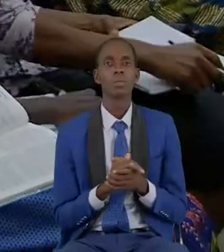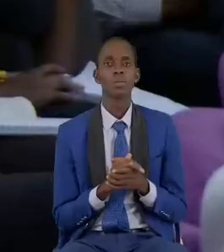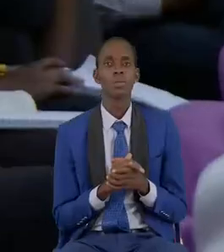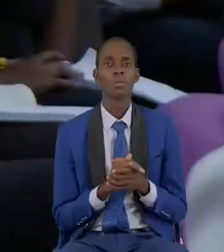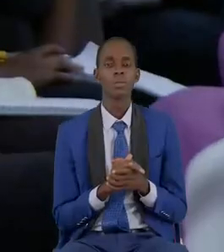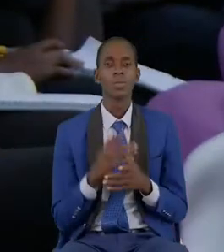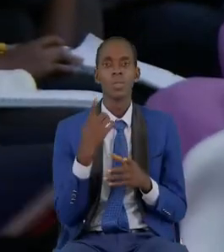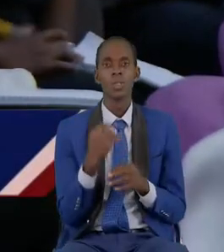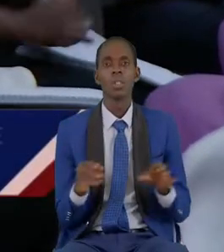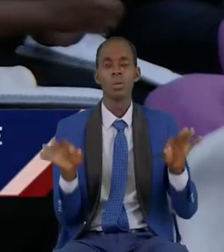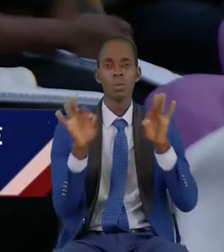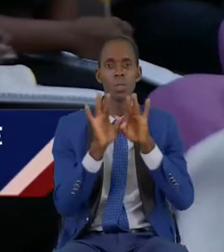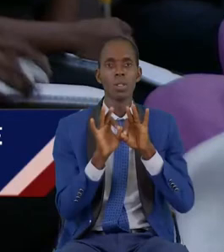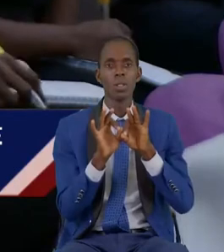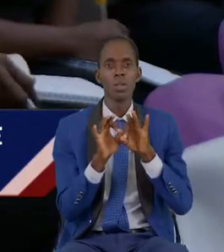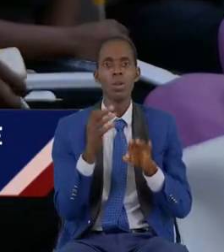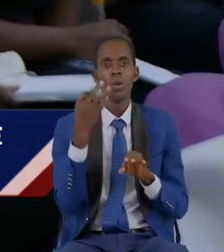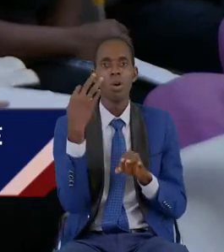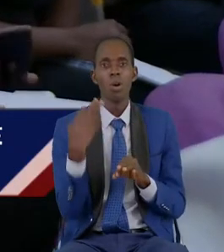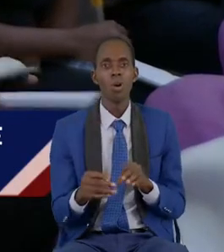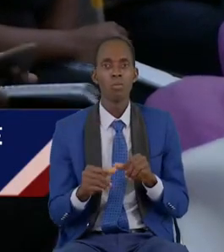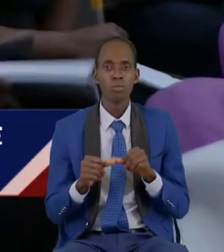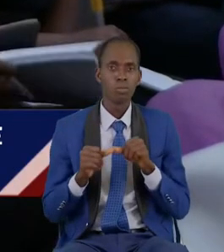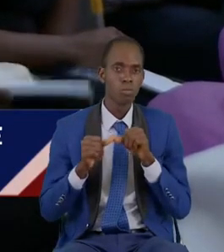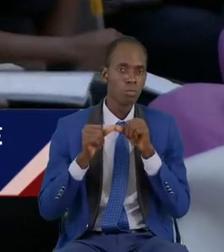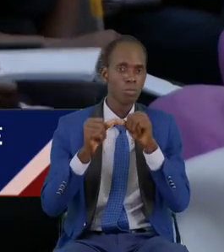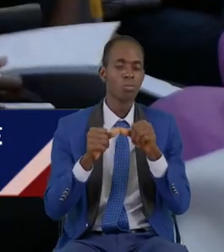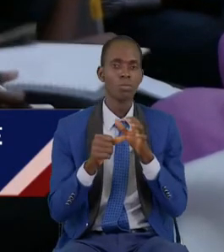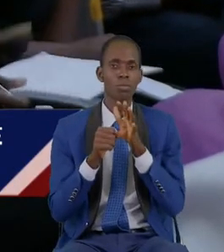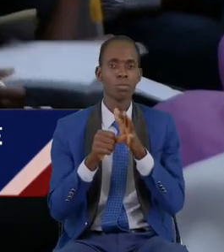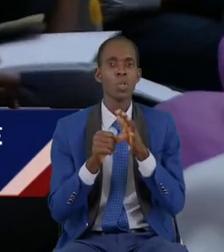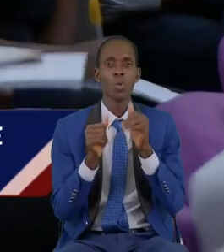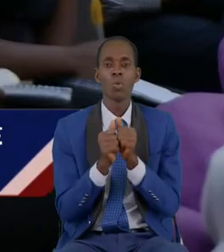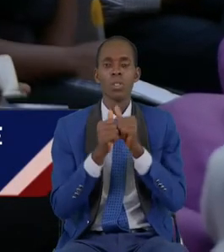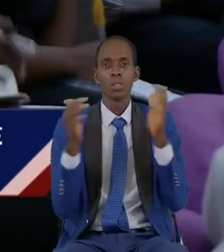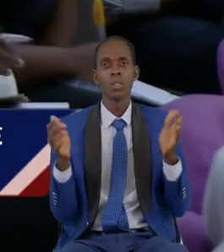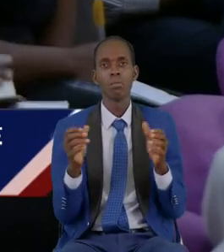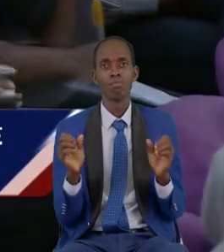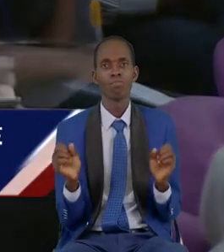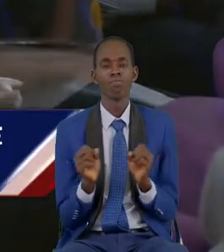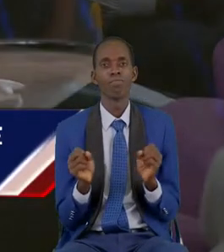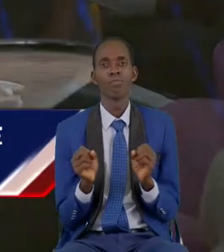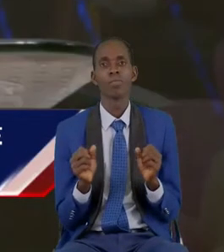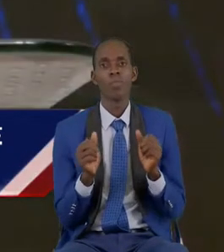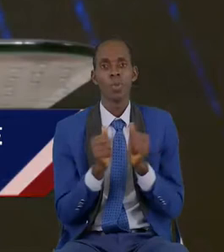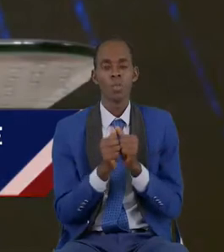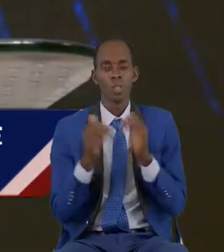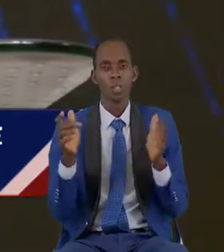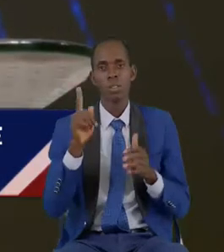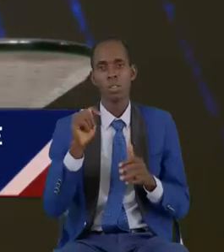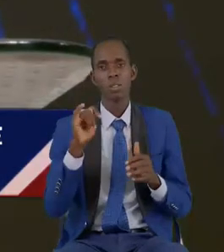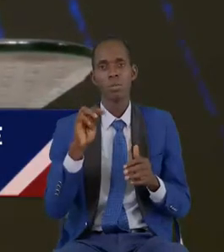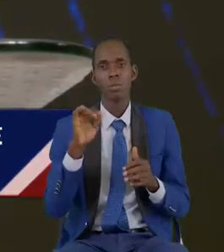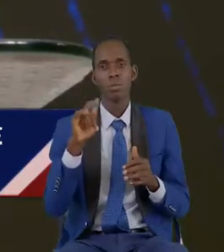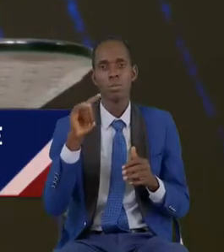importance of steadfast perseverance without timidity. The importance of